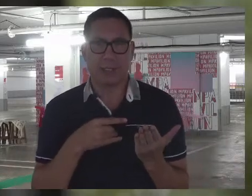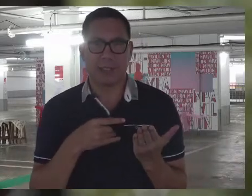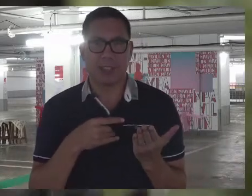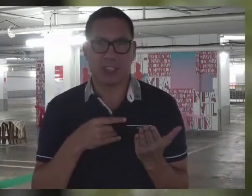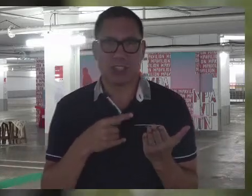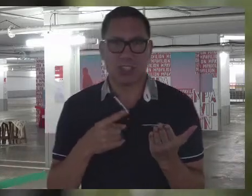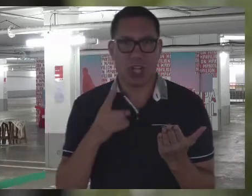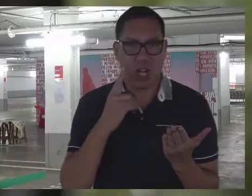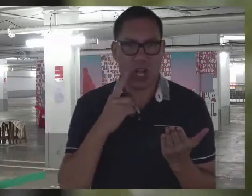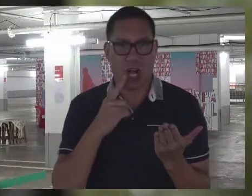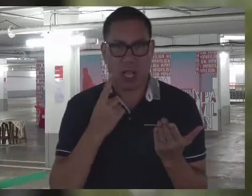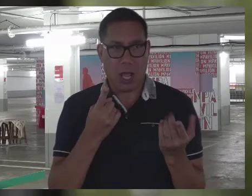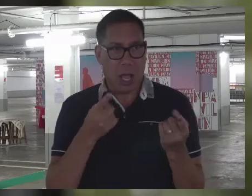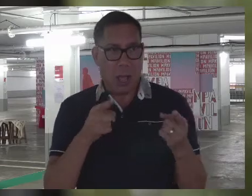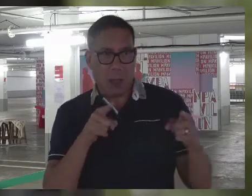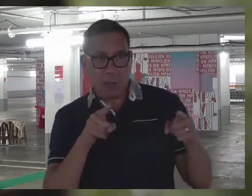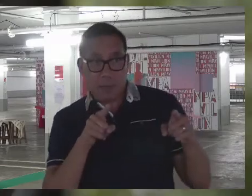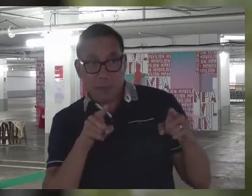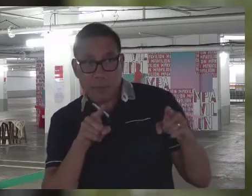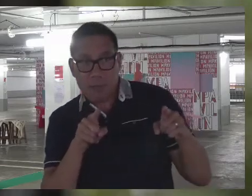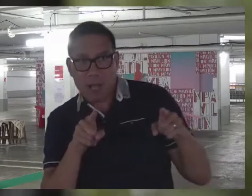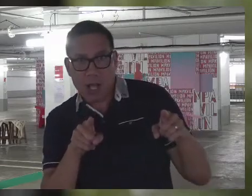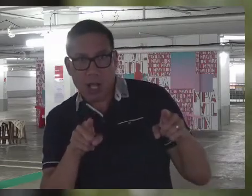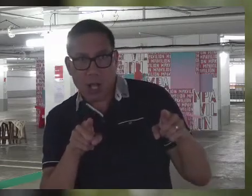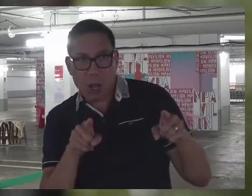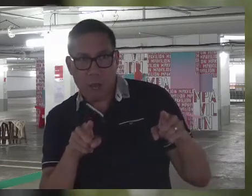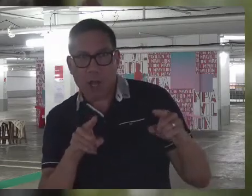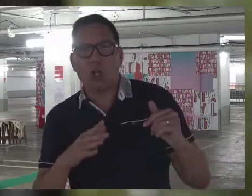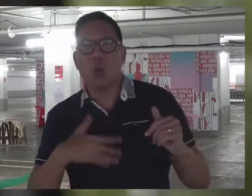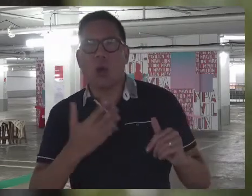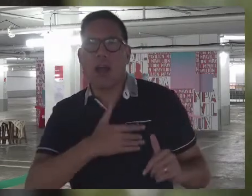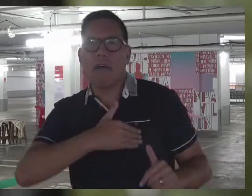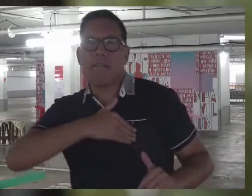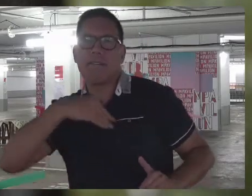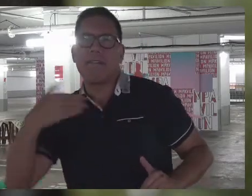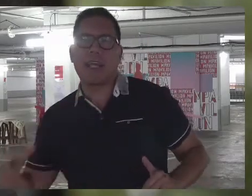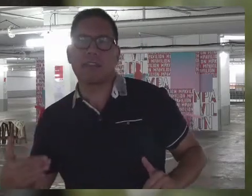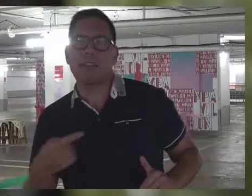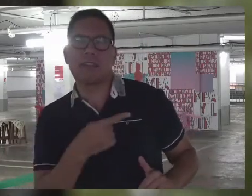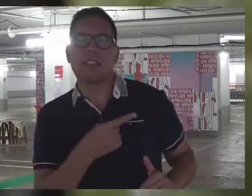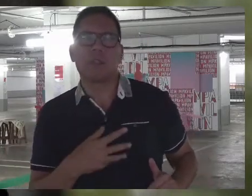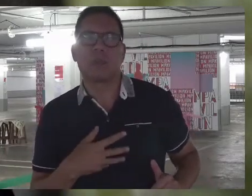draw out those parallels, but not obviously be offensive. Like you can't